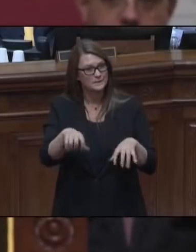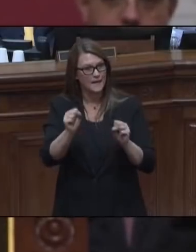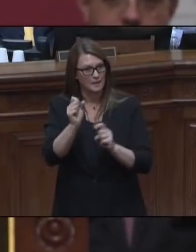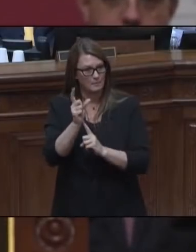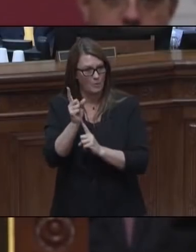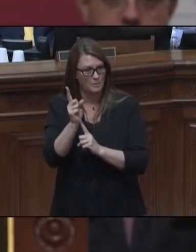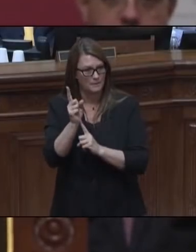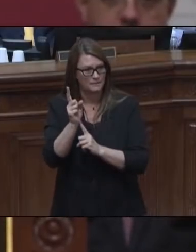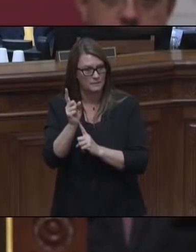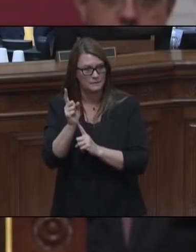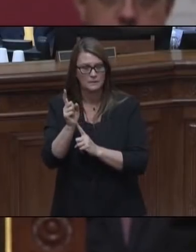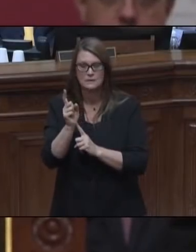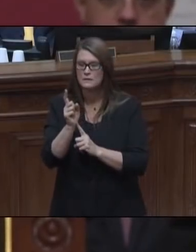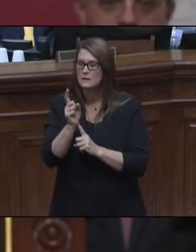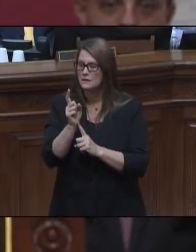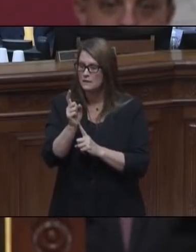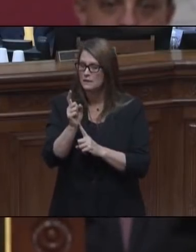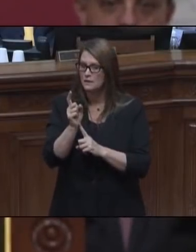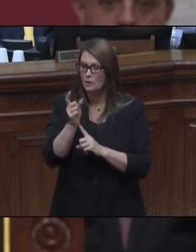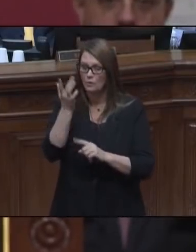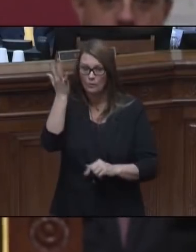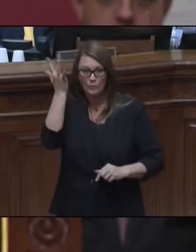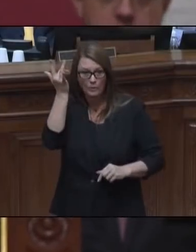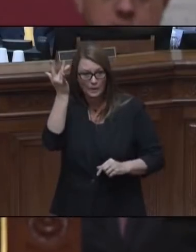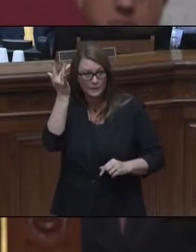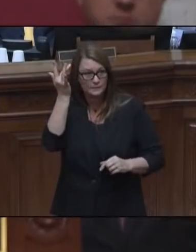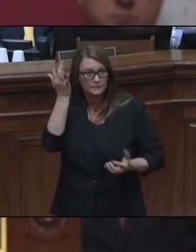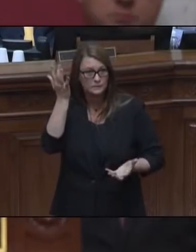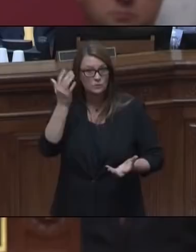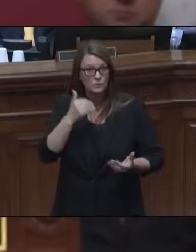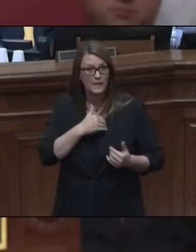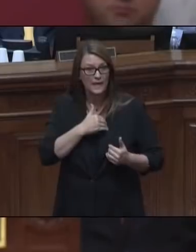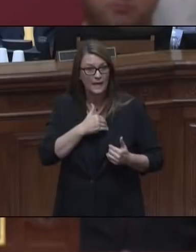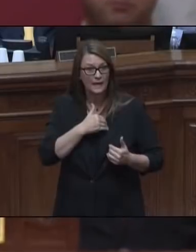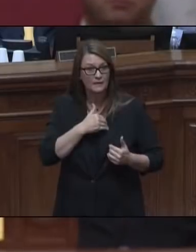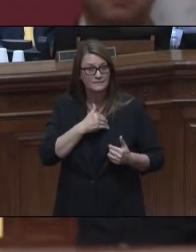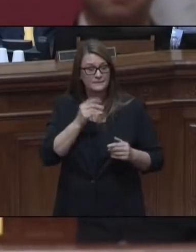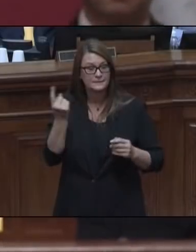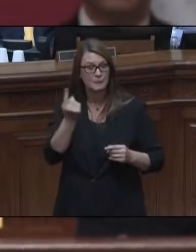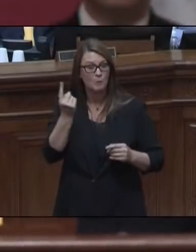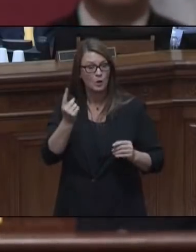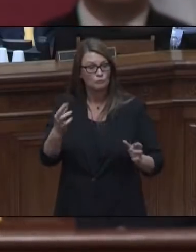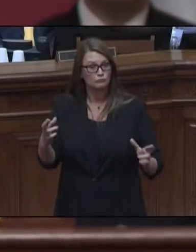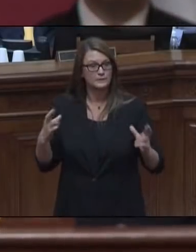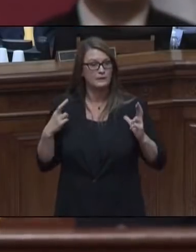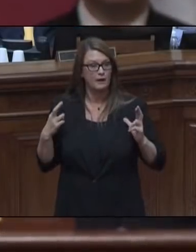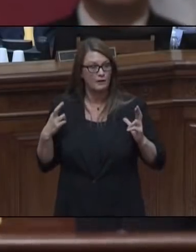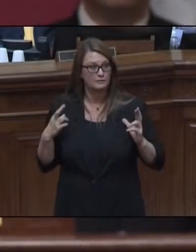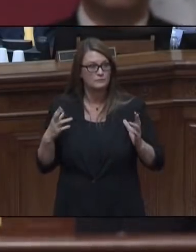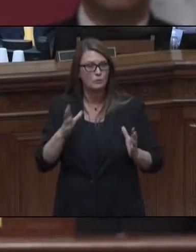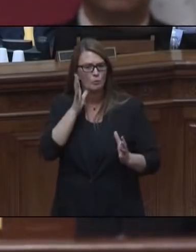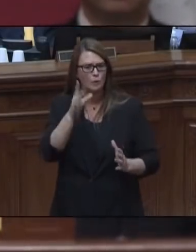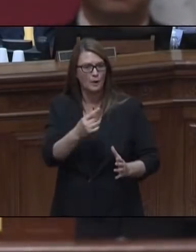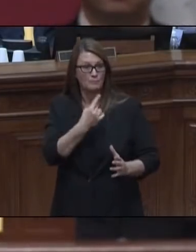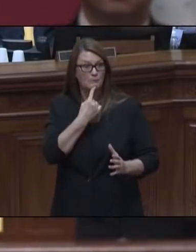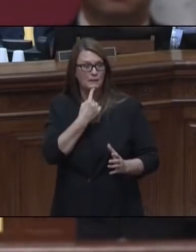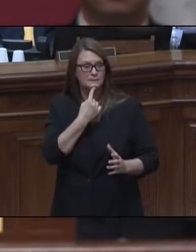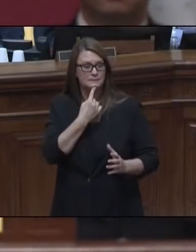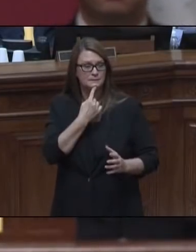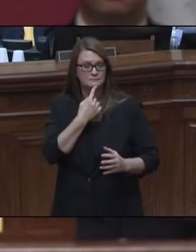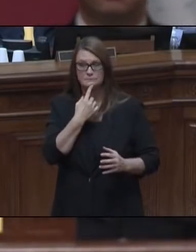moment because we have had an individual retire and we're going to miss him so